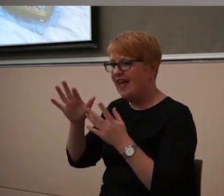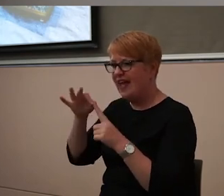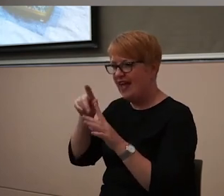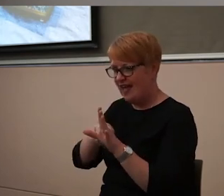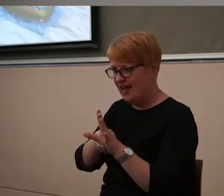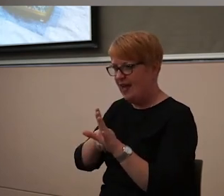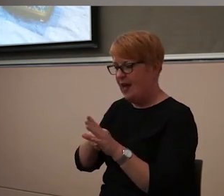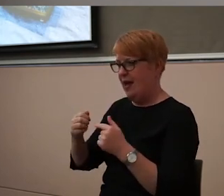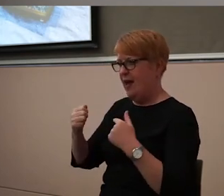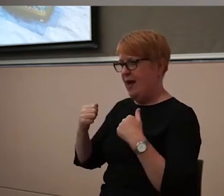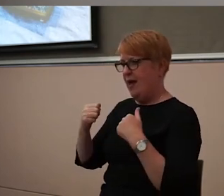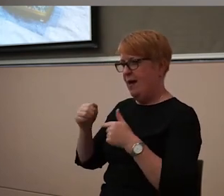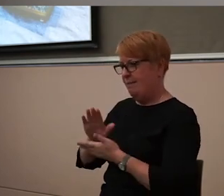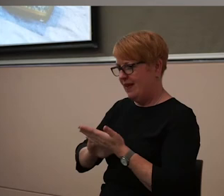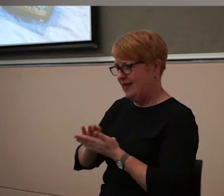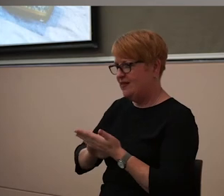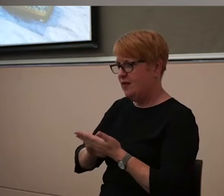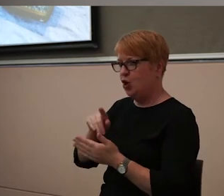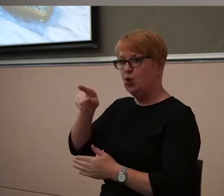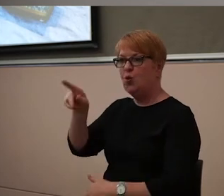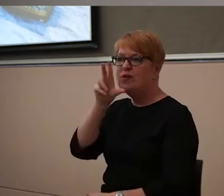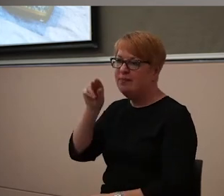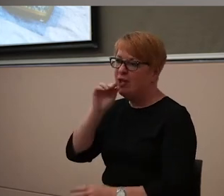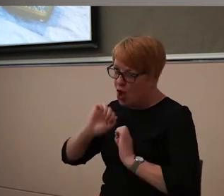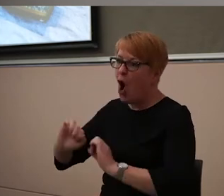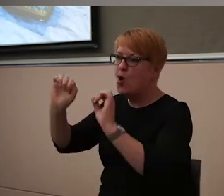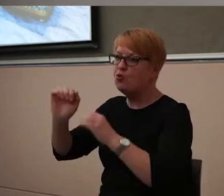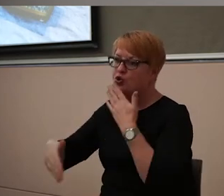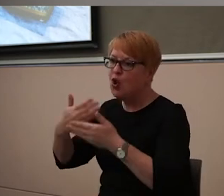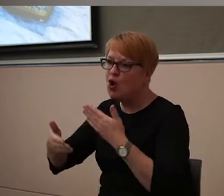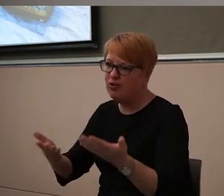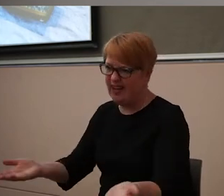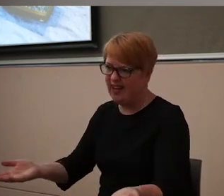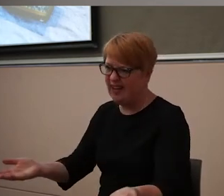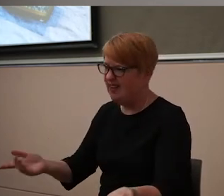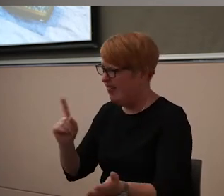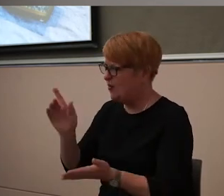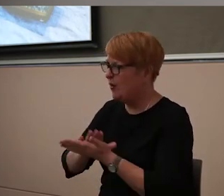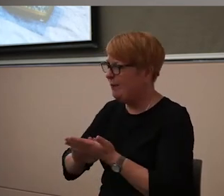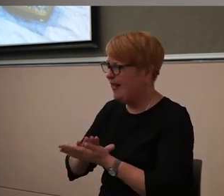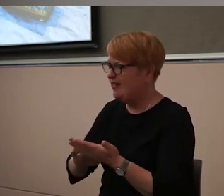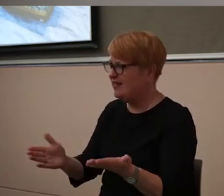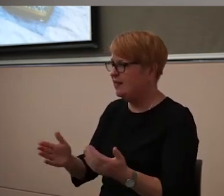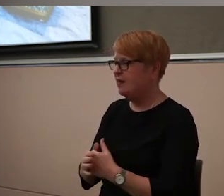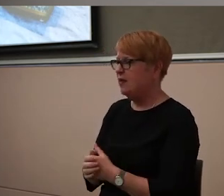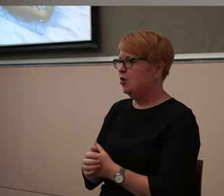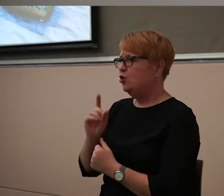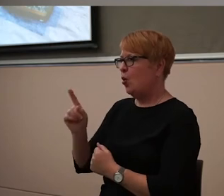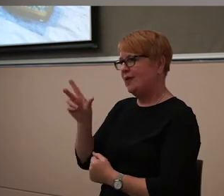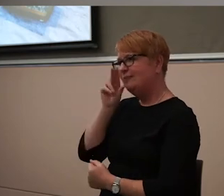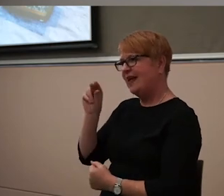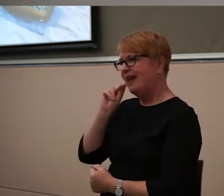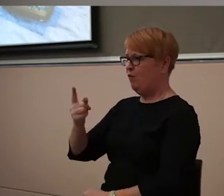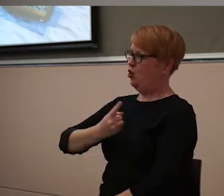that's probably like that idea of saying a kind of way into the institution, which in your own terms, and feeling that you